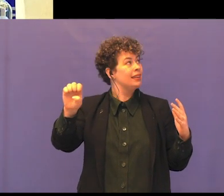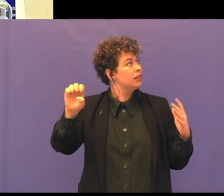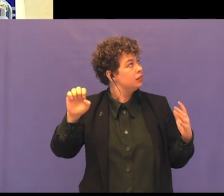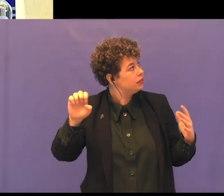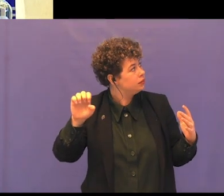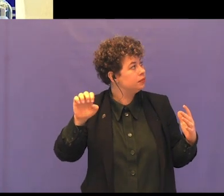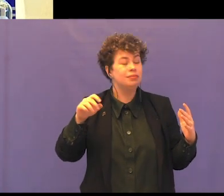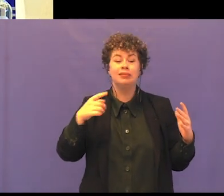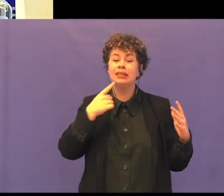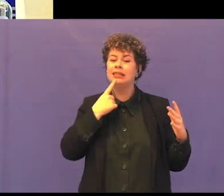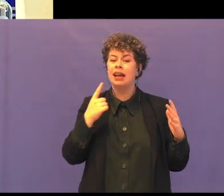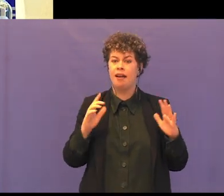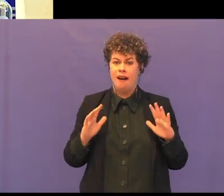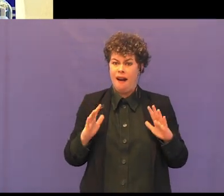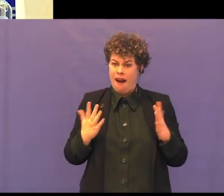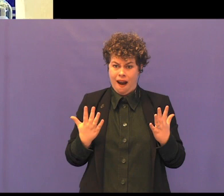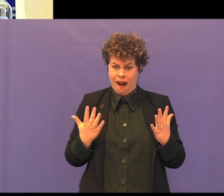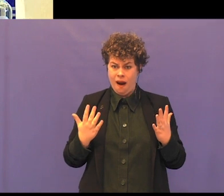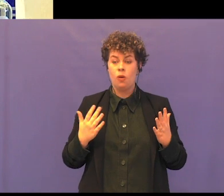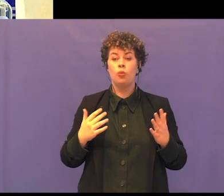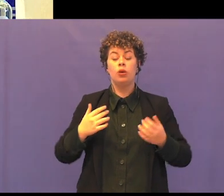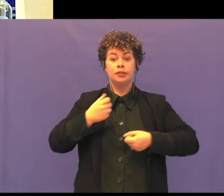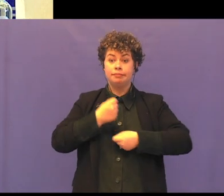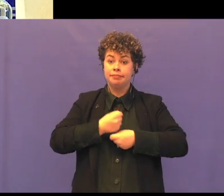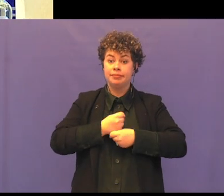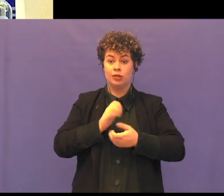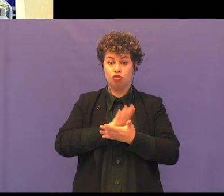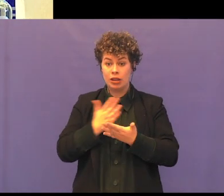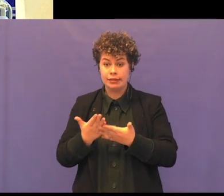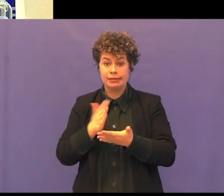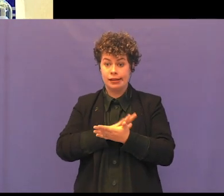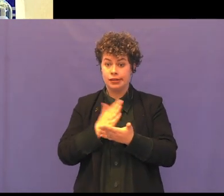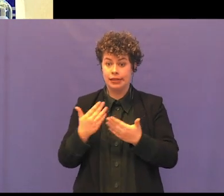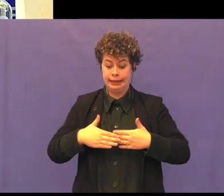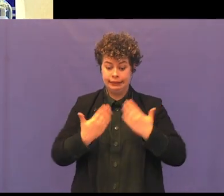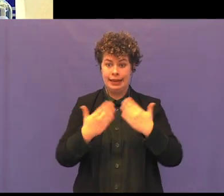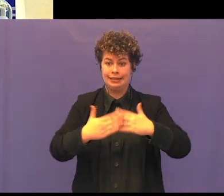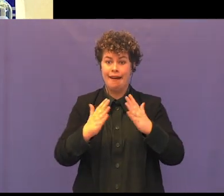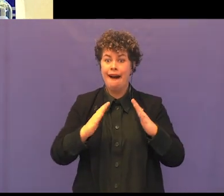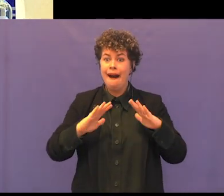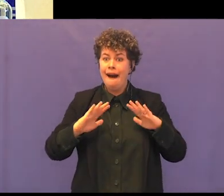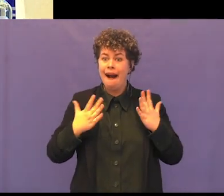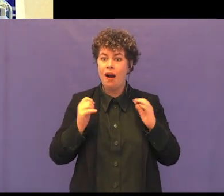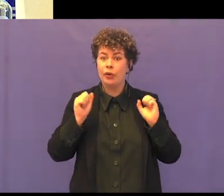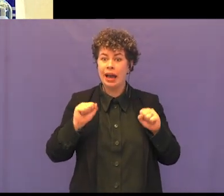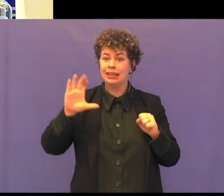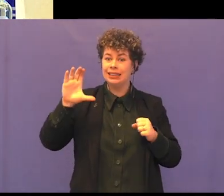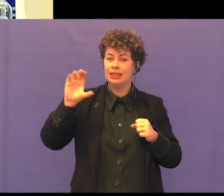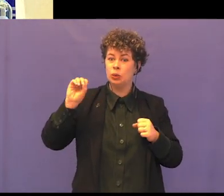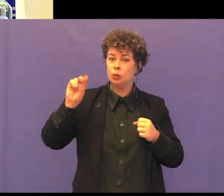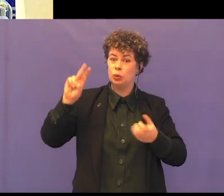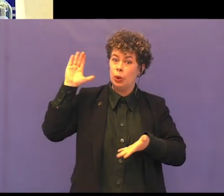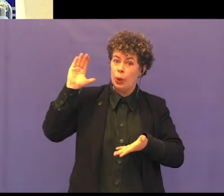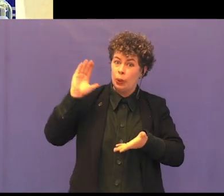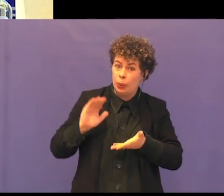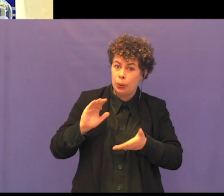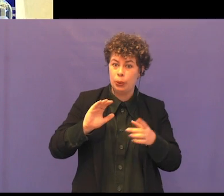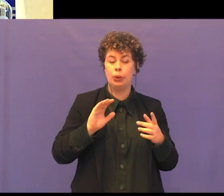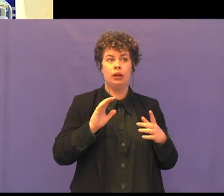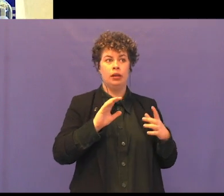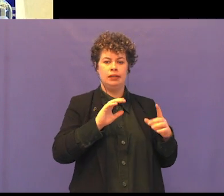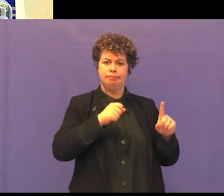translate? Yes, I did a piece recently for the Linguist, the Institute of Linguists